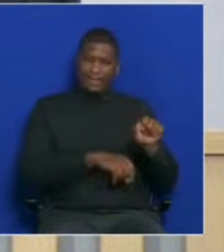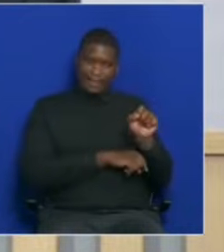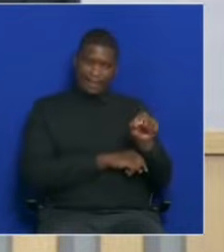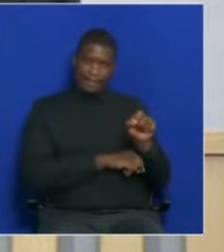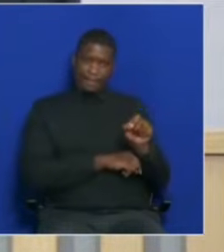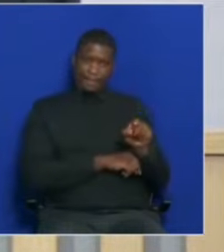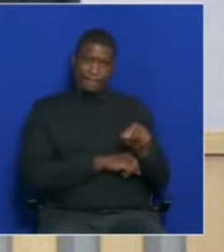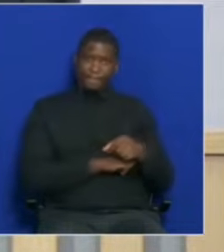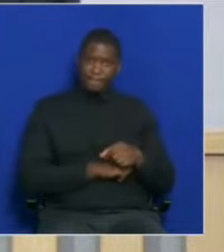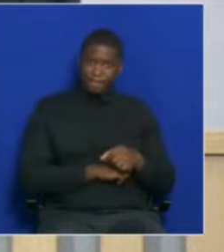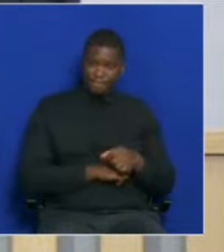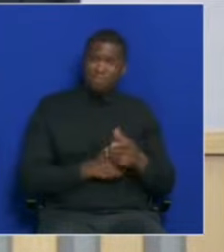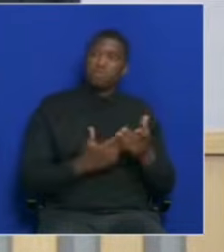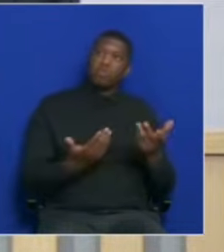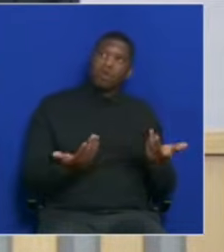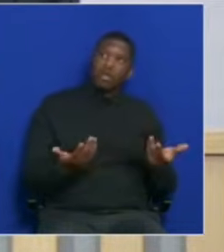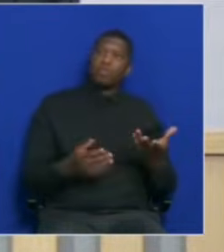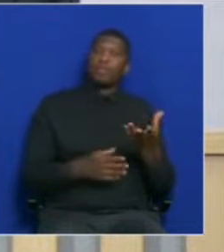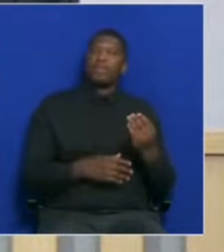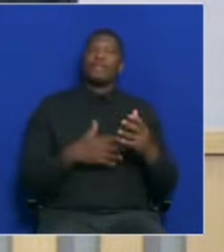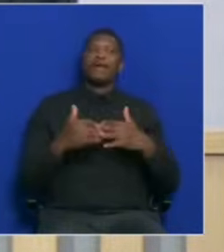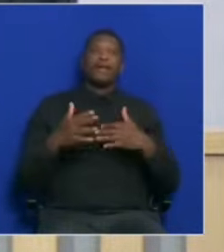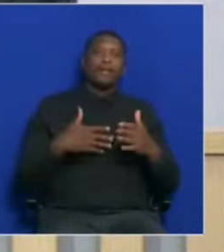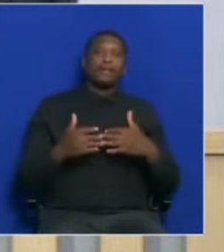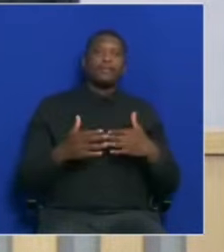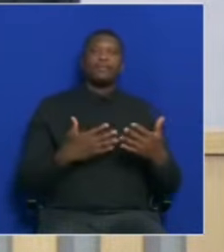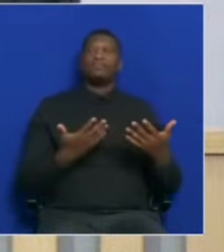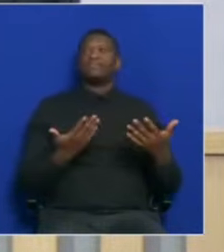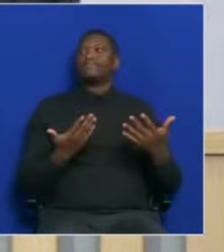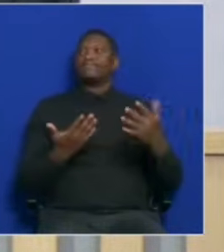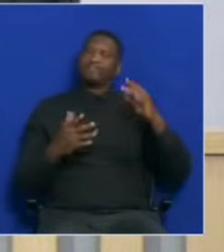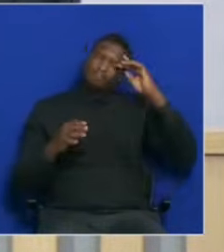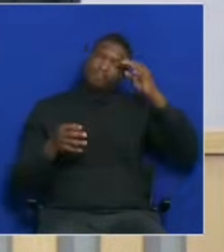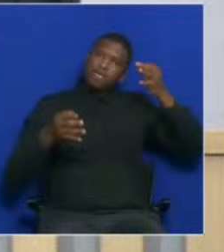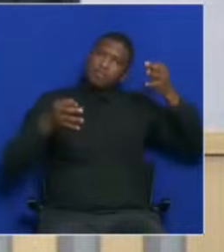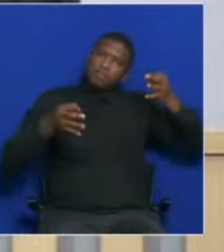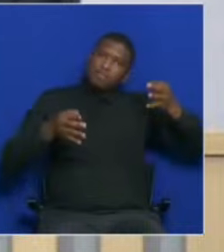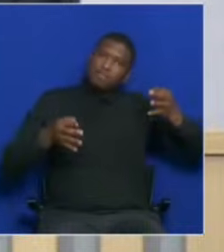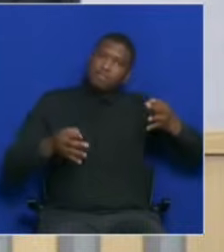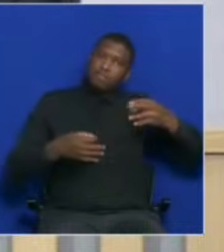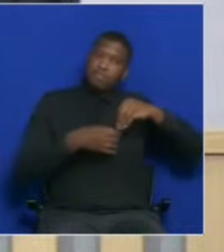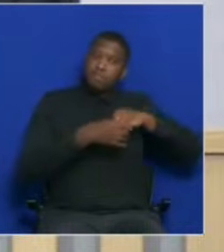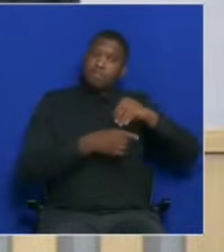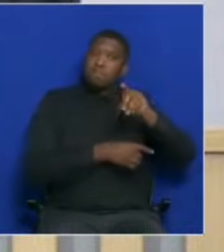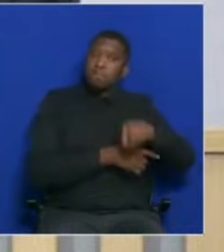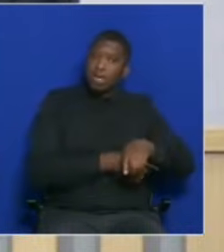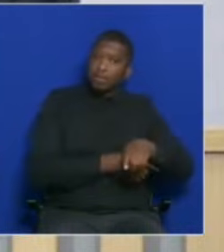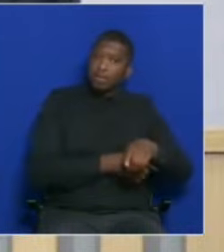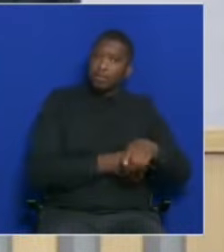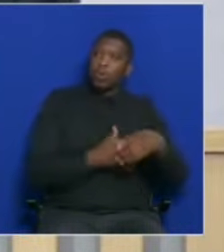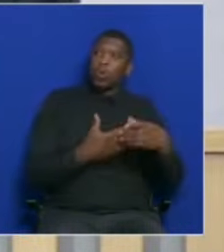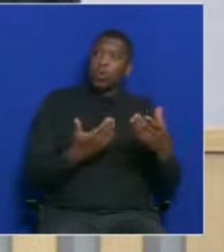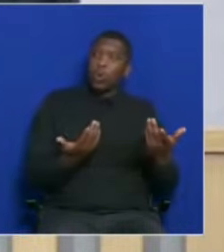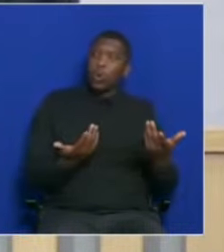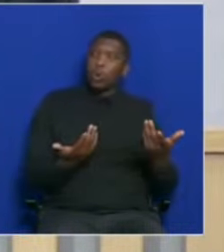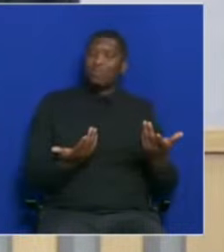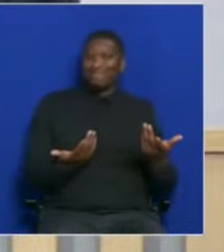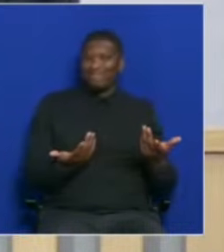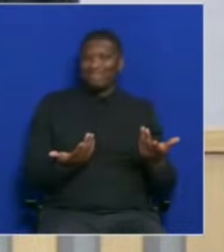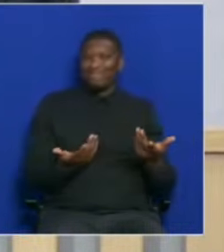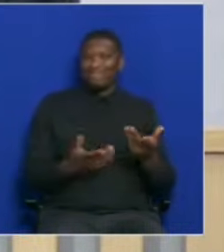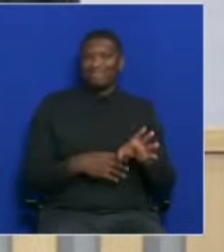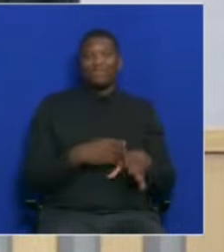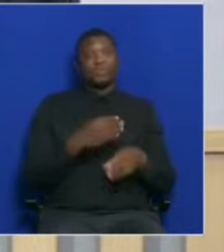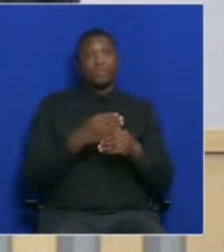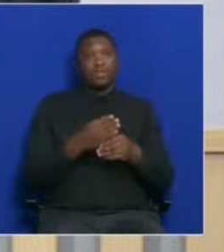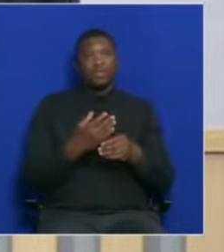whether there are decisions that have to be taken in relation to that investigation or not. And if